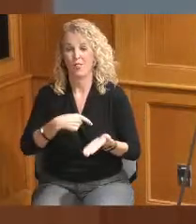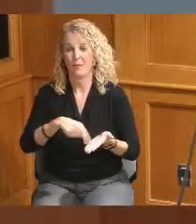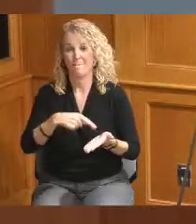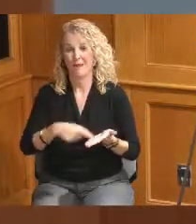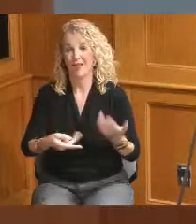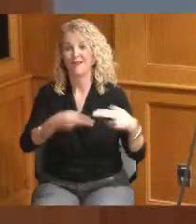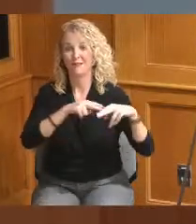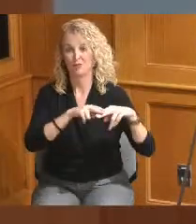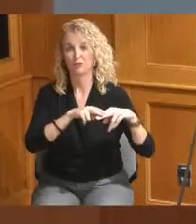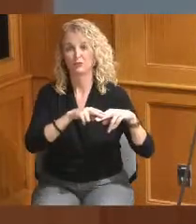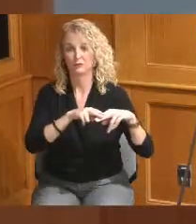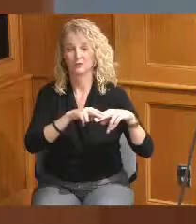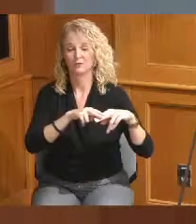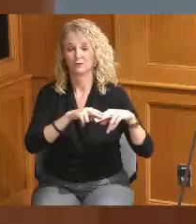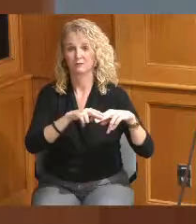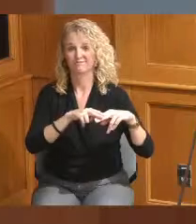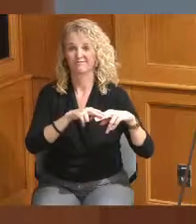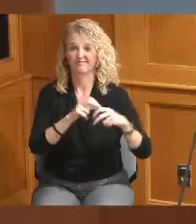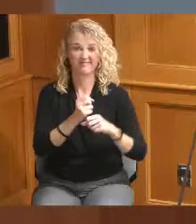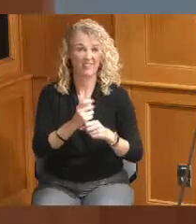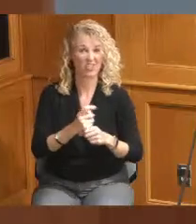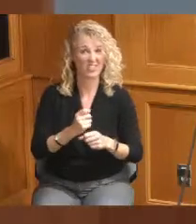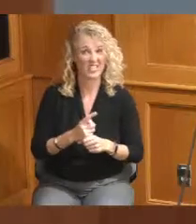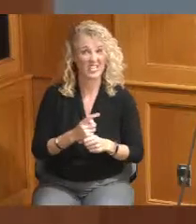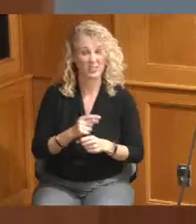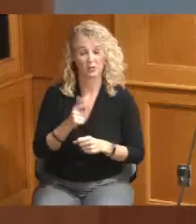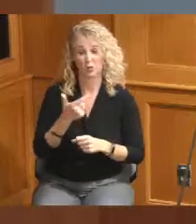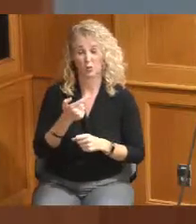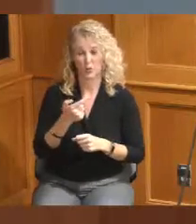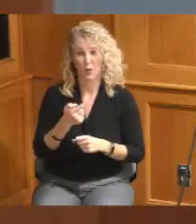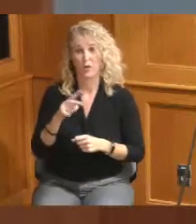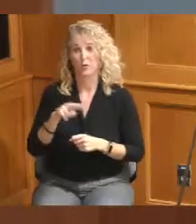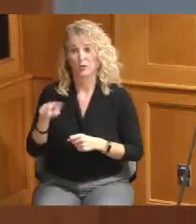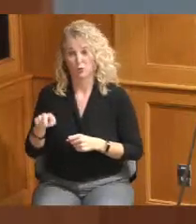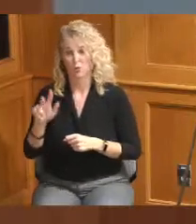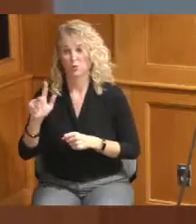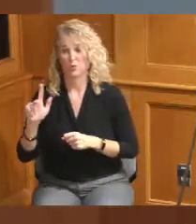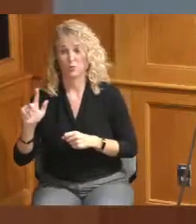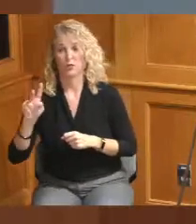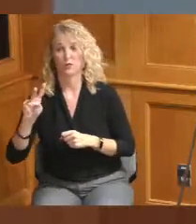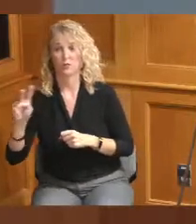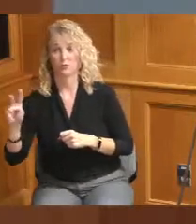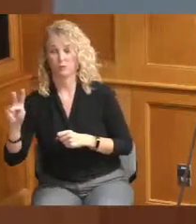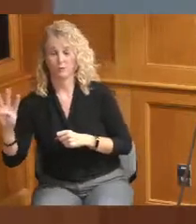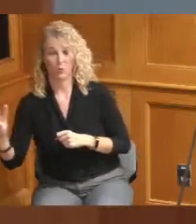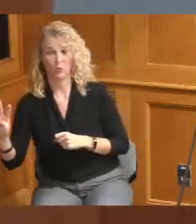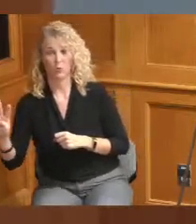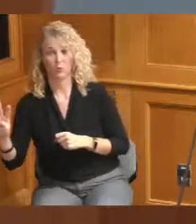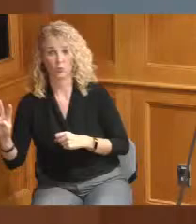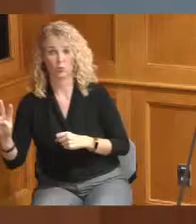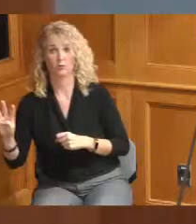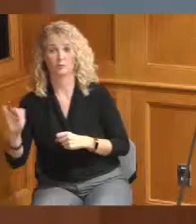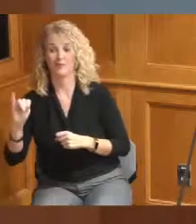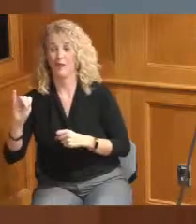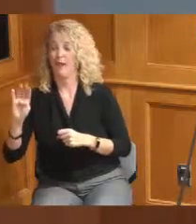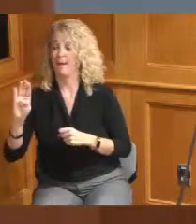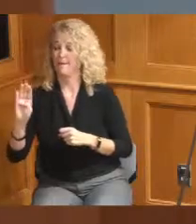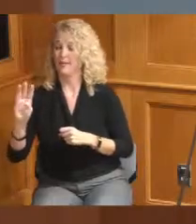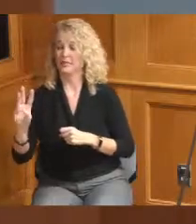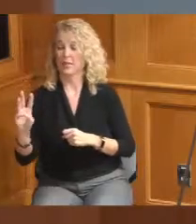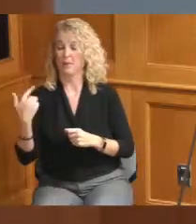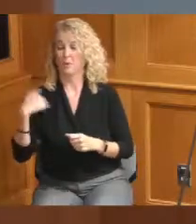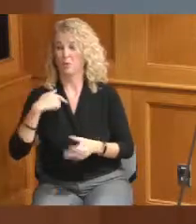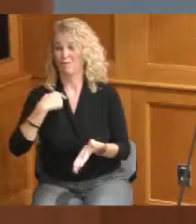increases each of the years 21, 22, 23, and 24 through the IBEW, and they